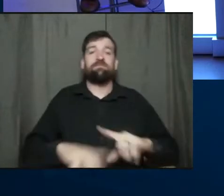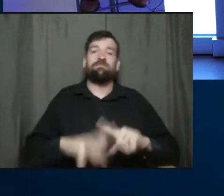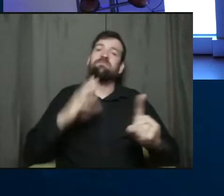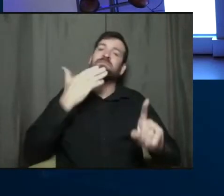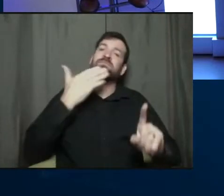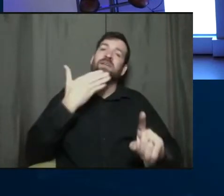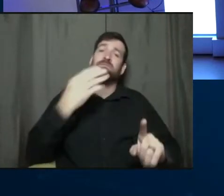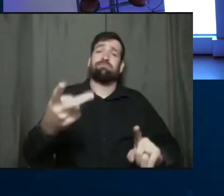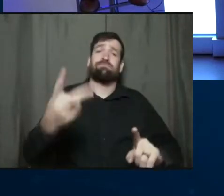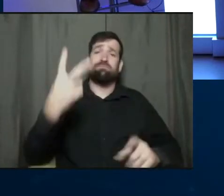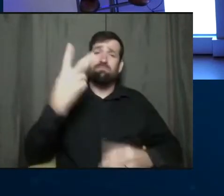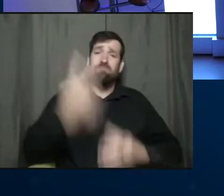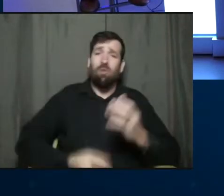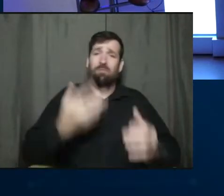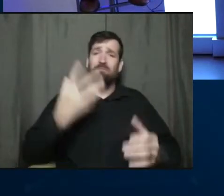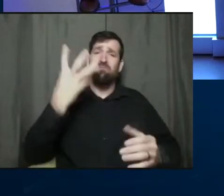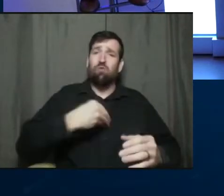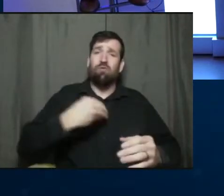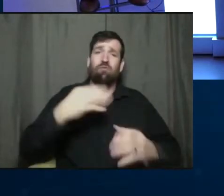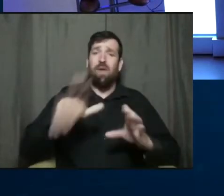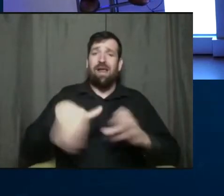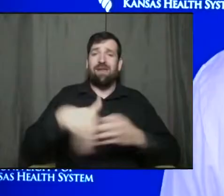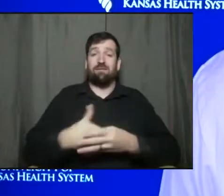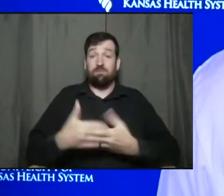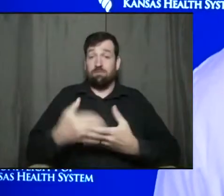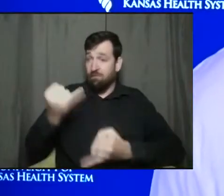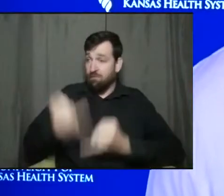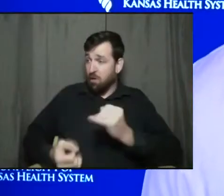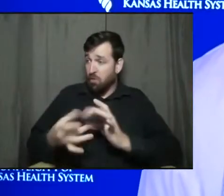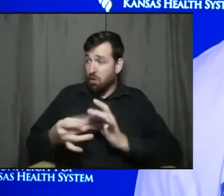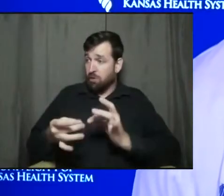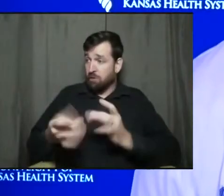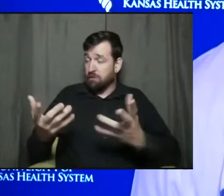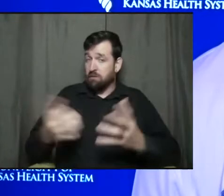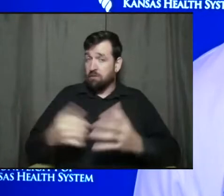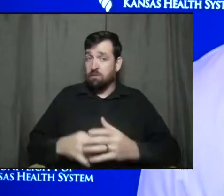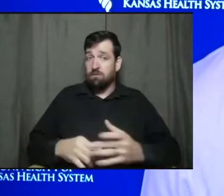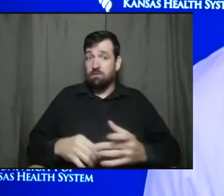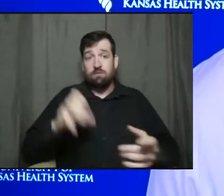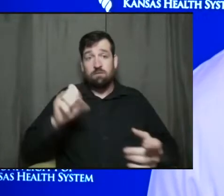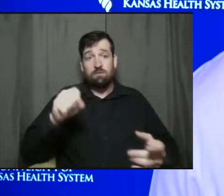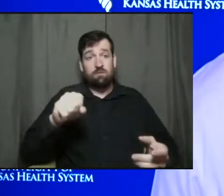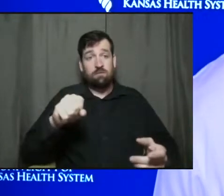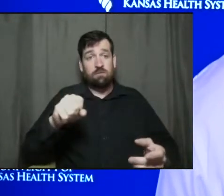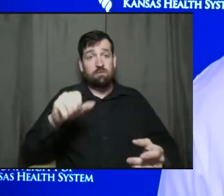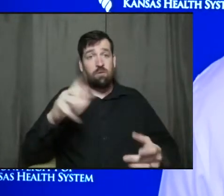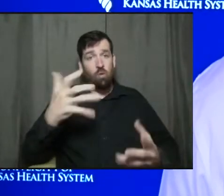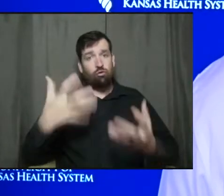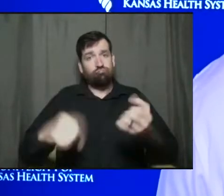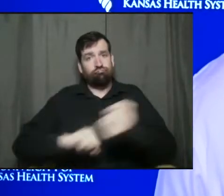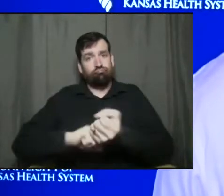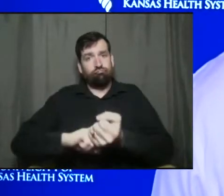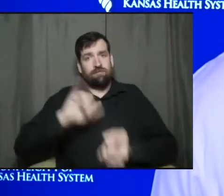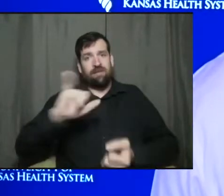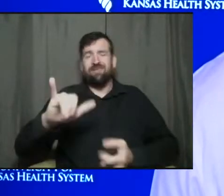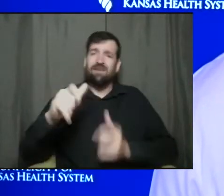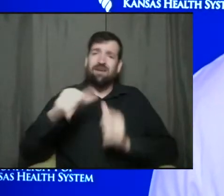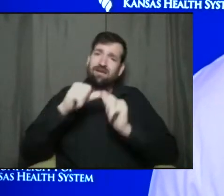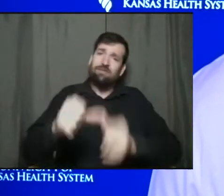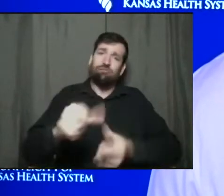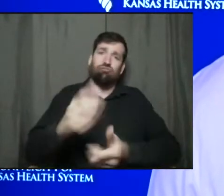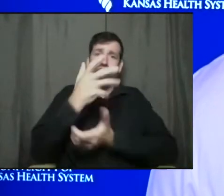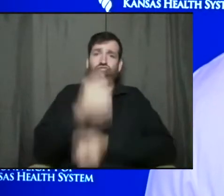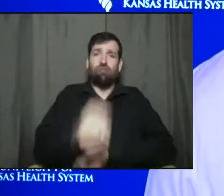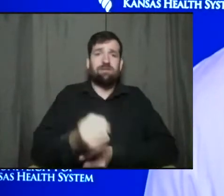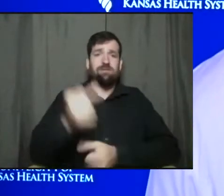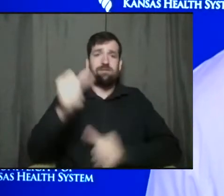weddings. Hawk, final thoughts from today? Yeah, I would like to echo that. I mean, I think, continue to trust the science, have faith in it, speak